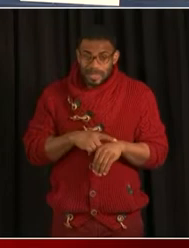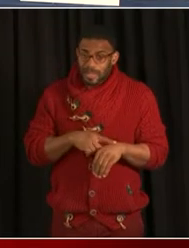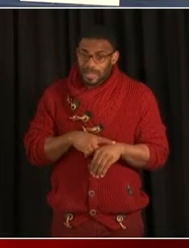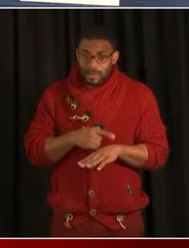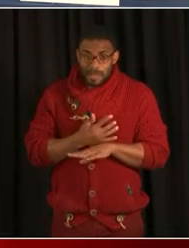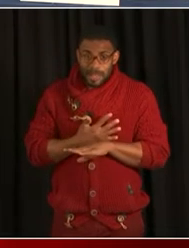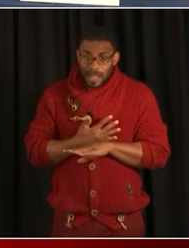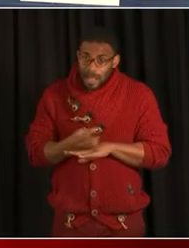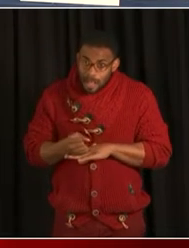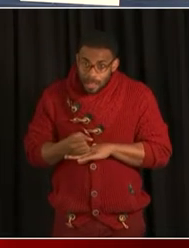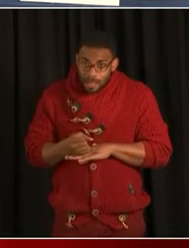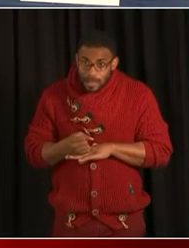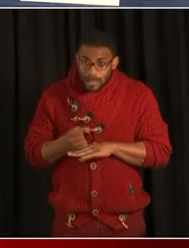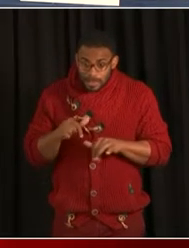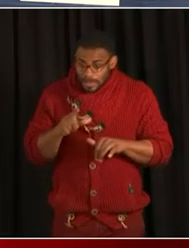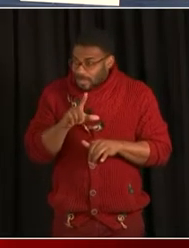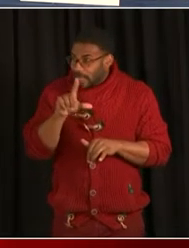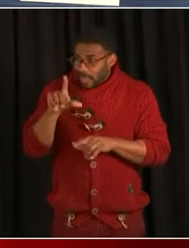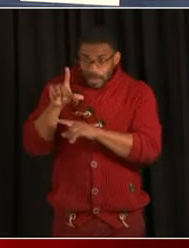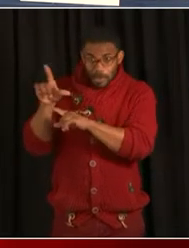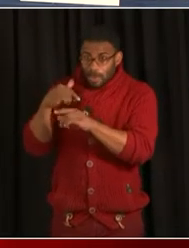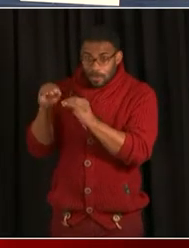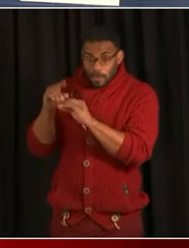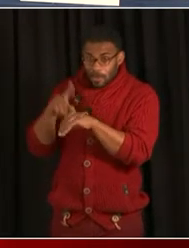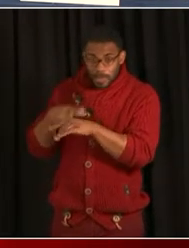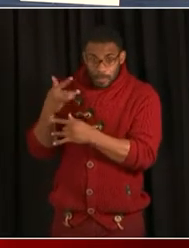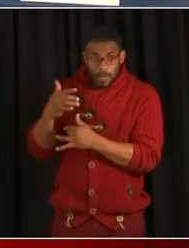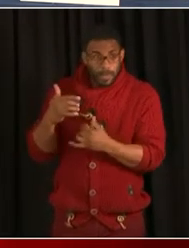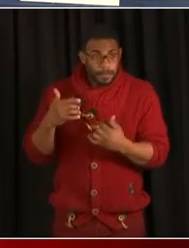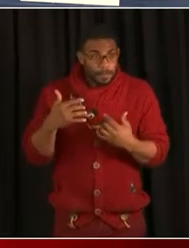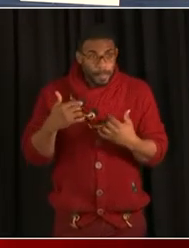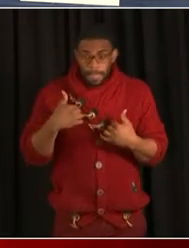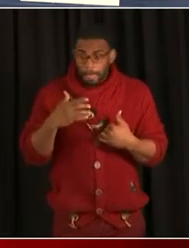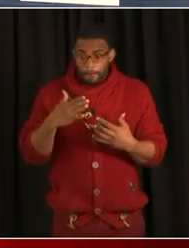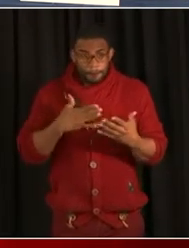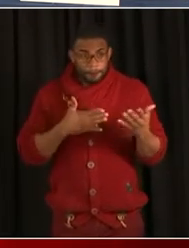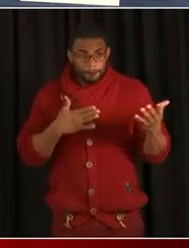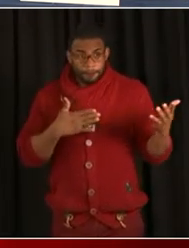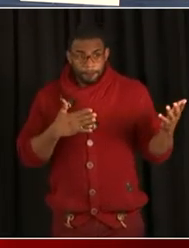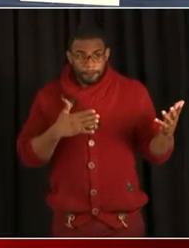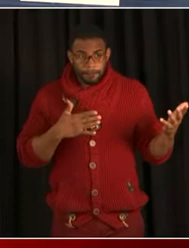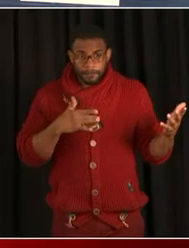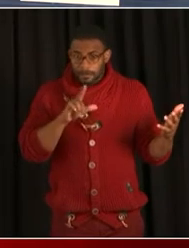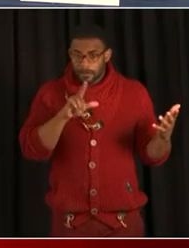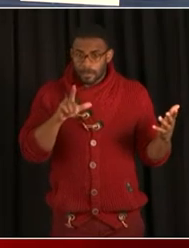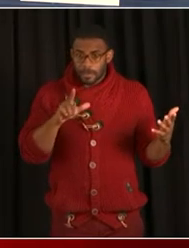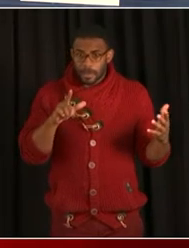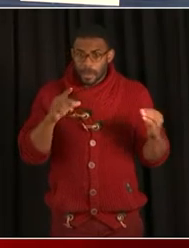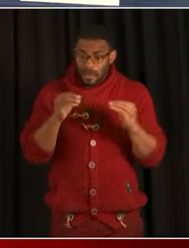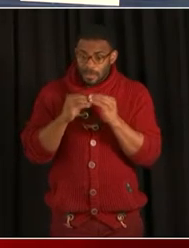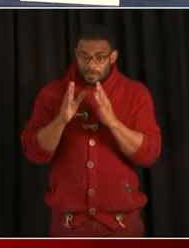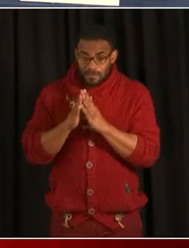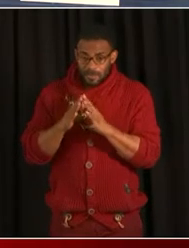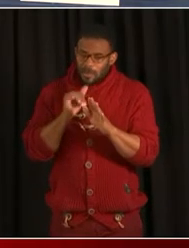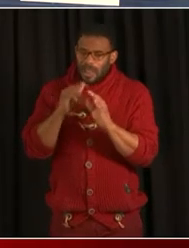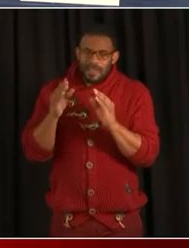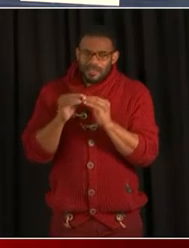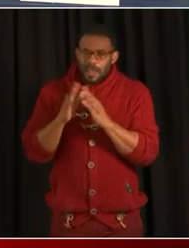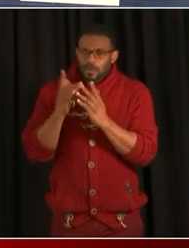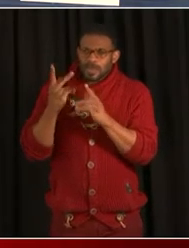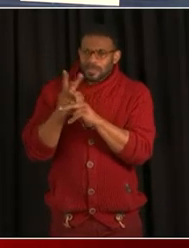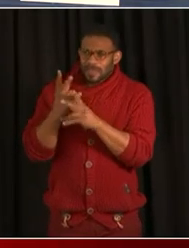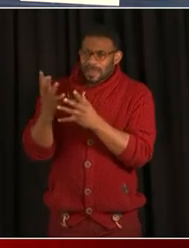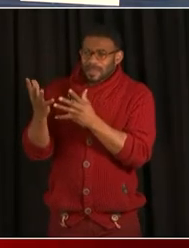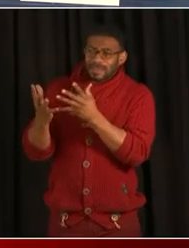time. These landlords don't have any more time. Me and my landlord aren't fighting. We're